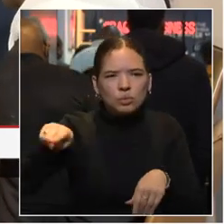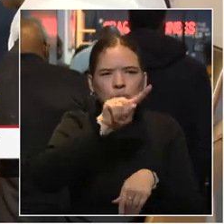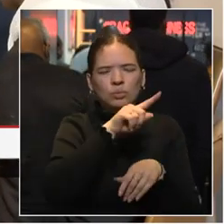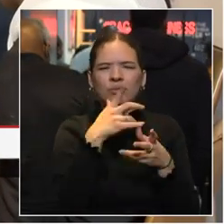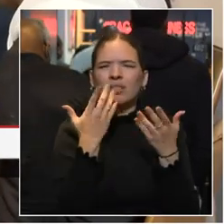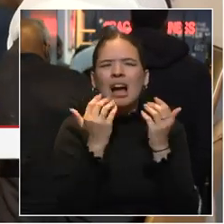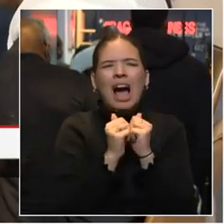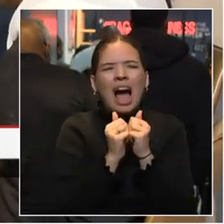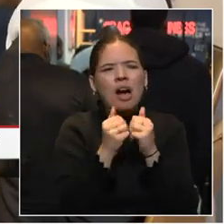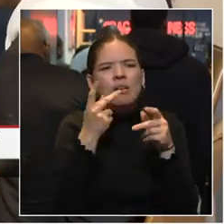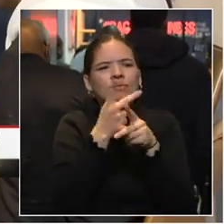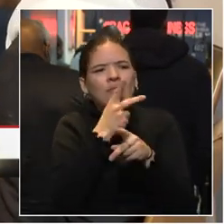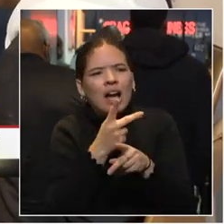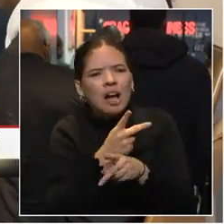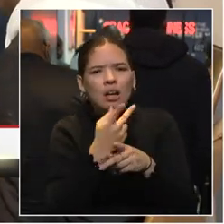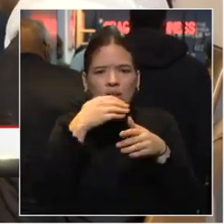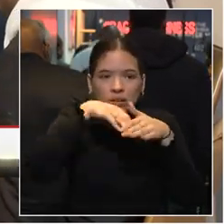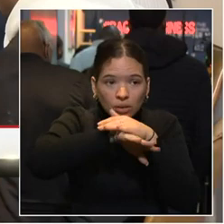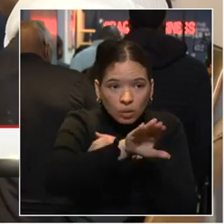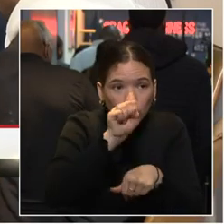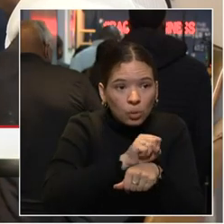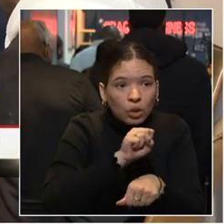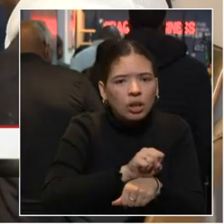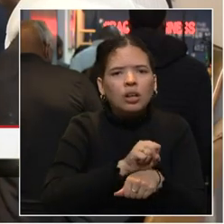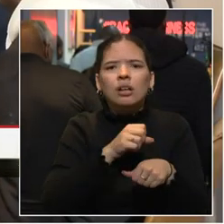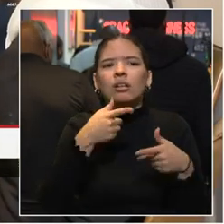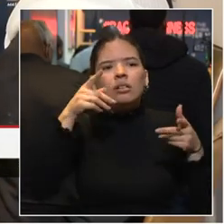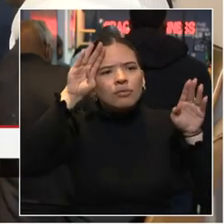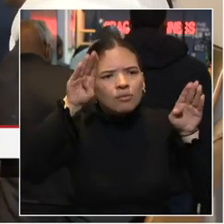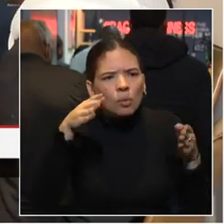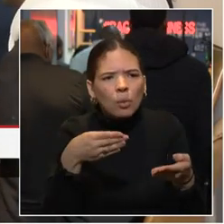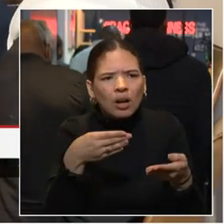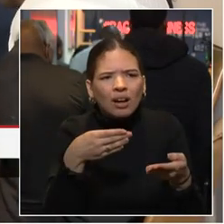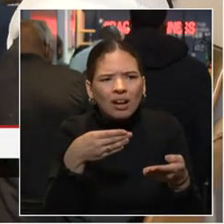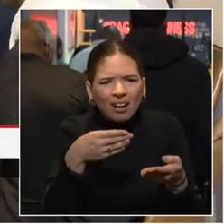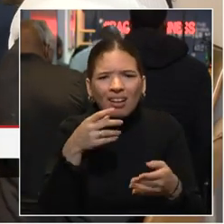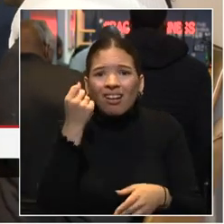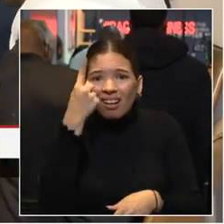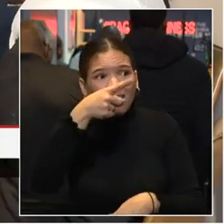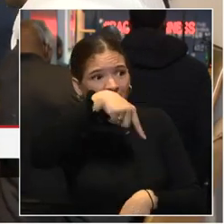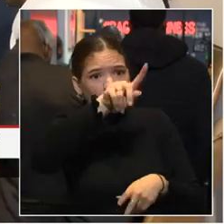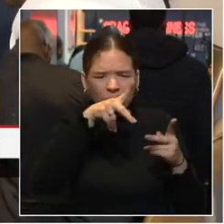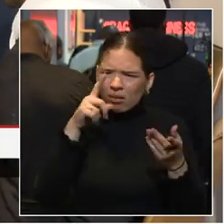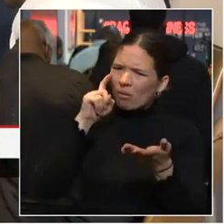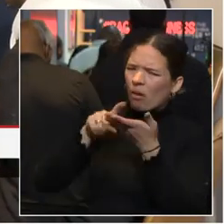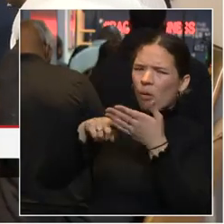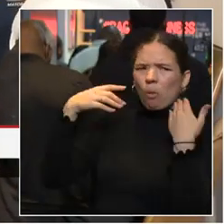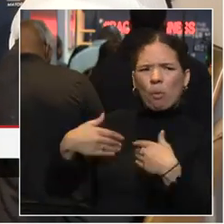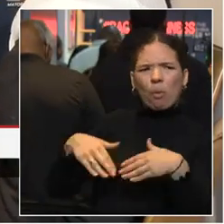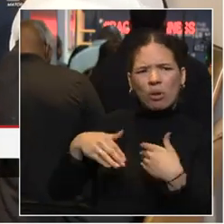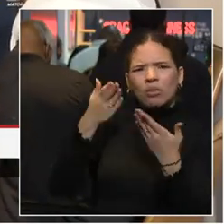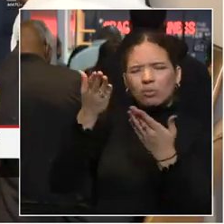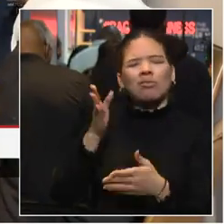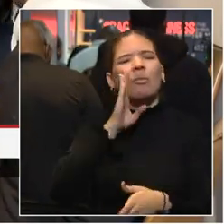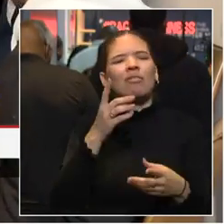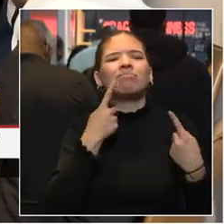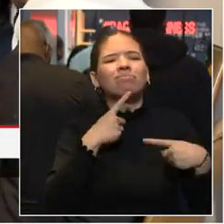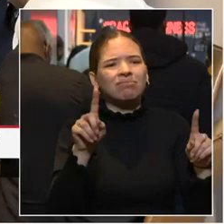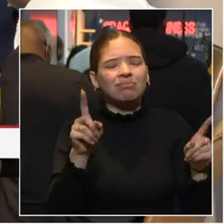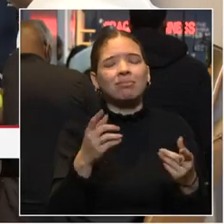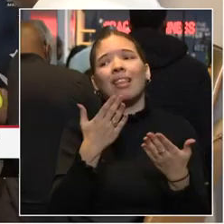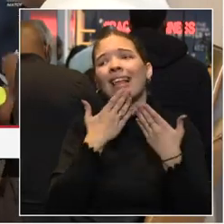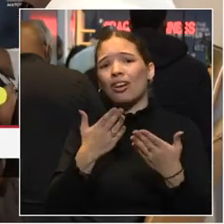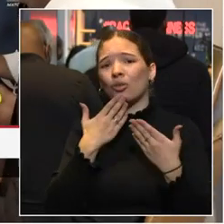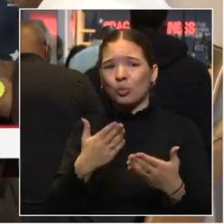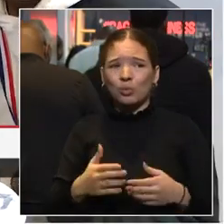make a difference, do your job, people will notice, and you'll move ahead. So thank you for what you're doing. Well, everyone,